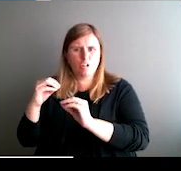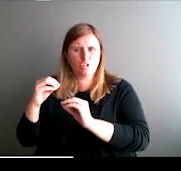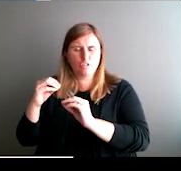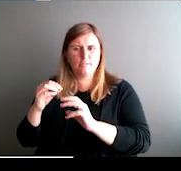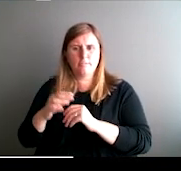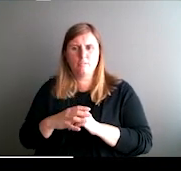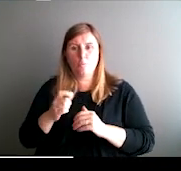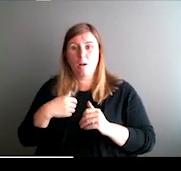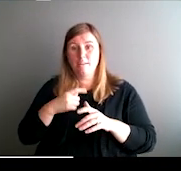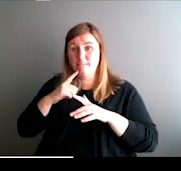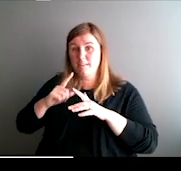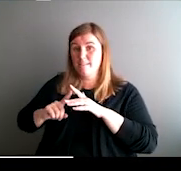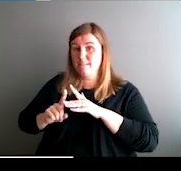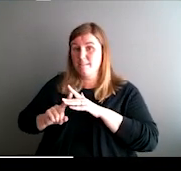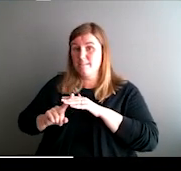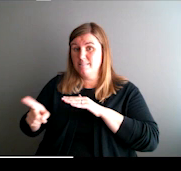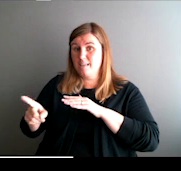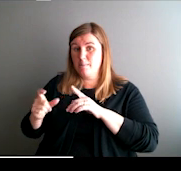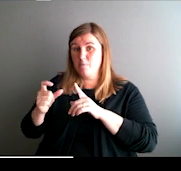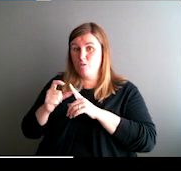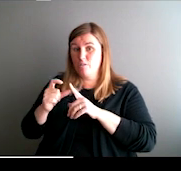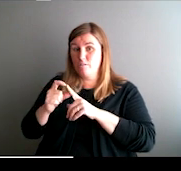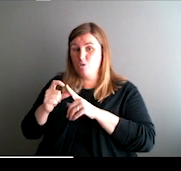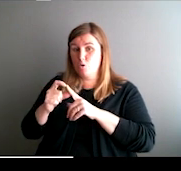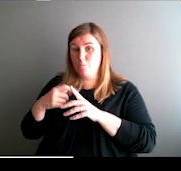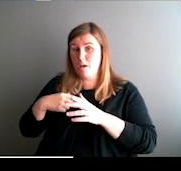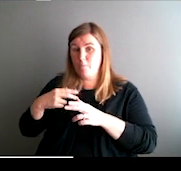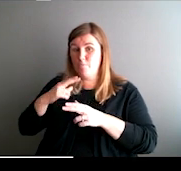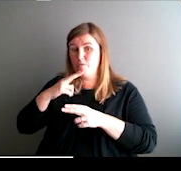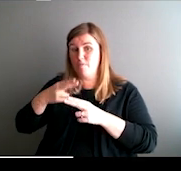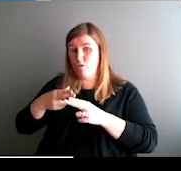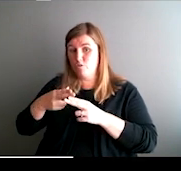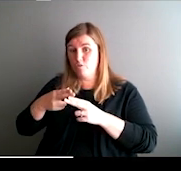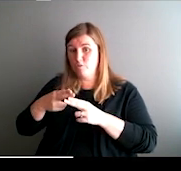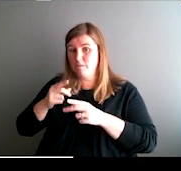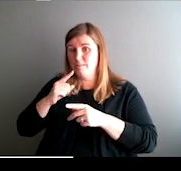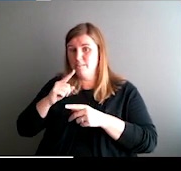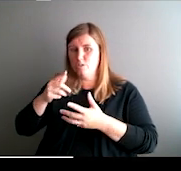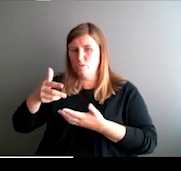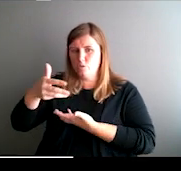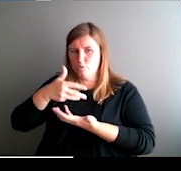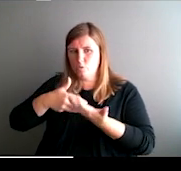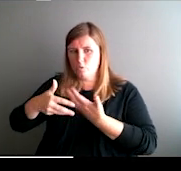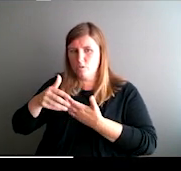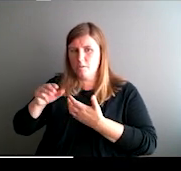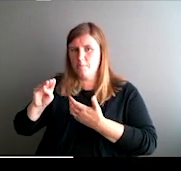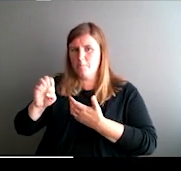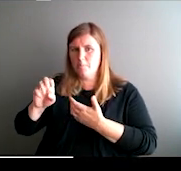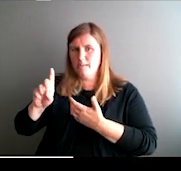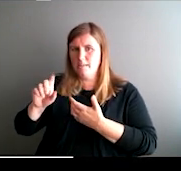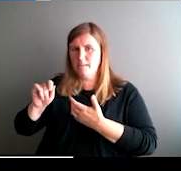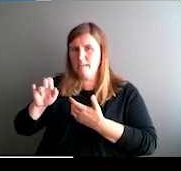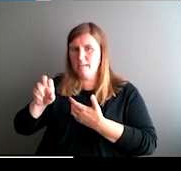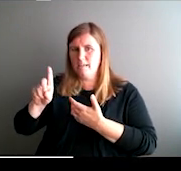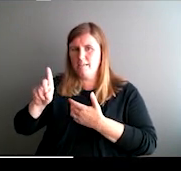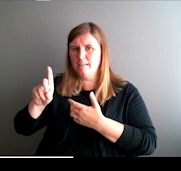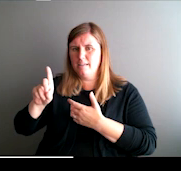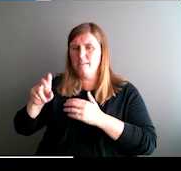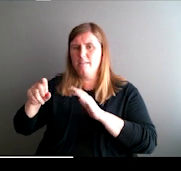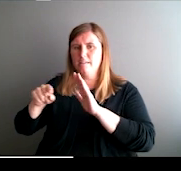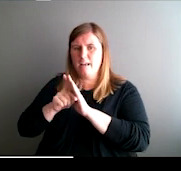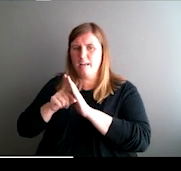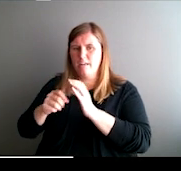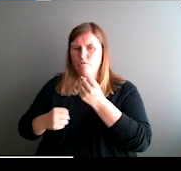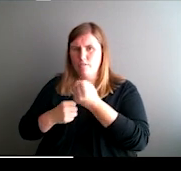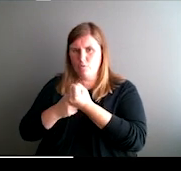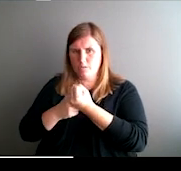I say escape, the technical term I'm referring to is socially mediated negative reinforcement. And what you